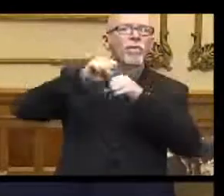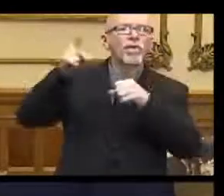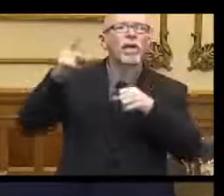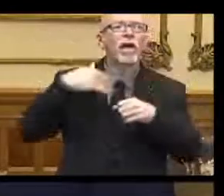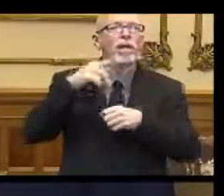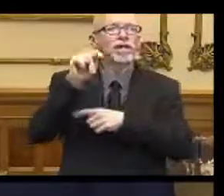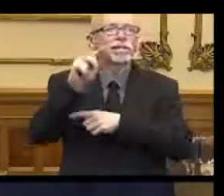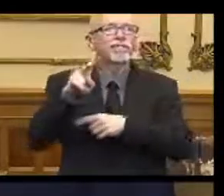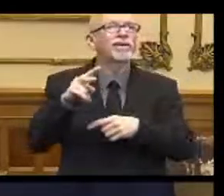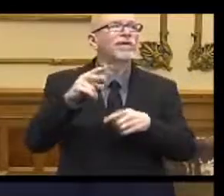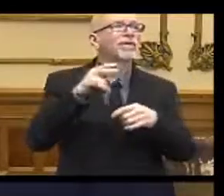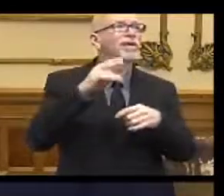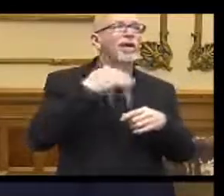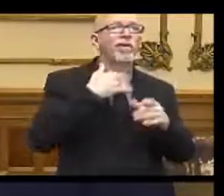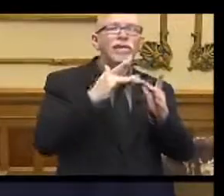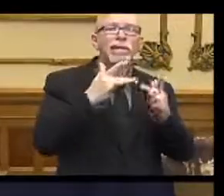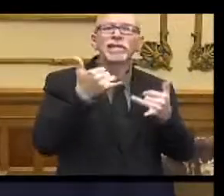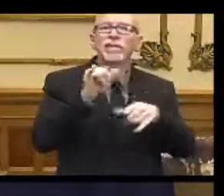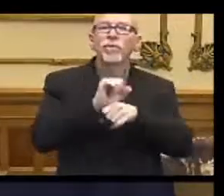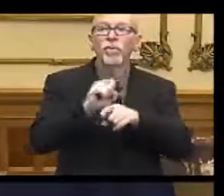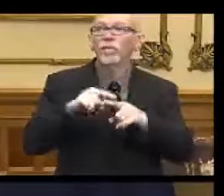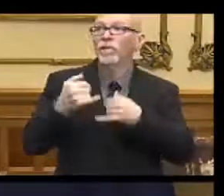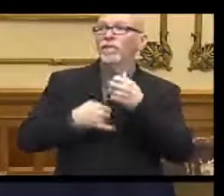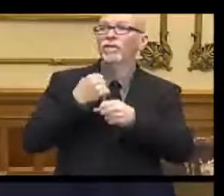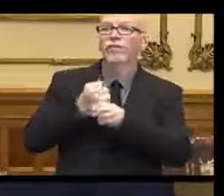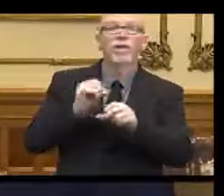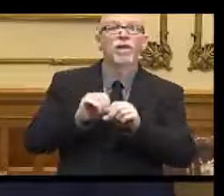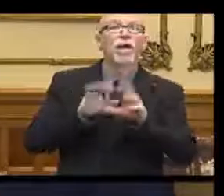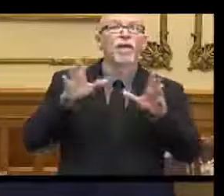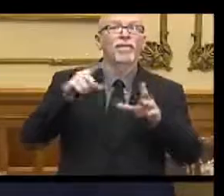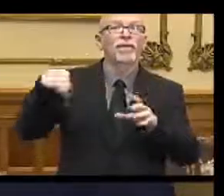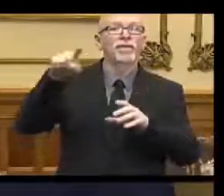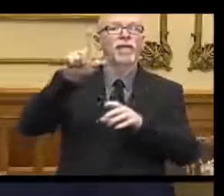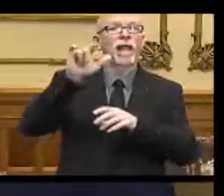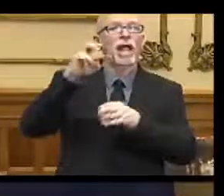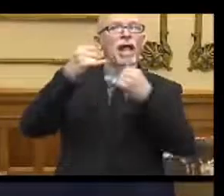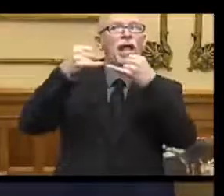televisions are on. But this year, obviously, they've joined